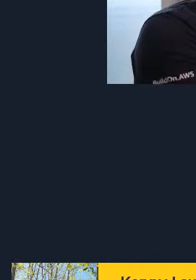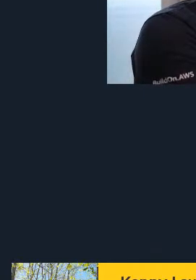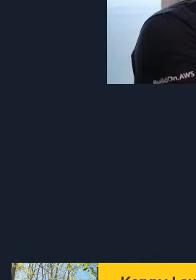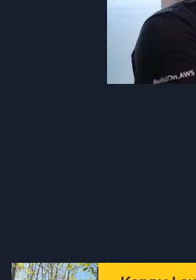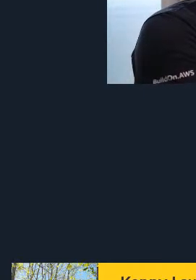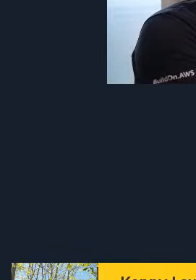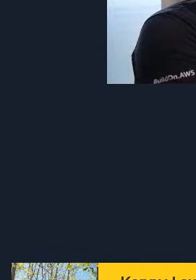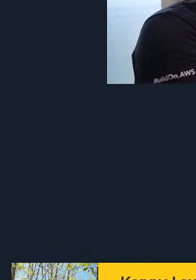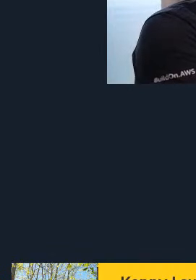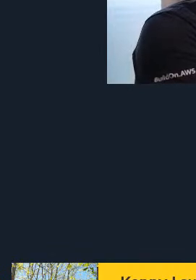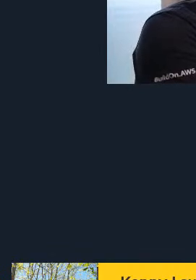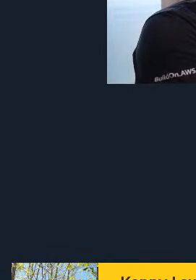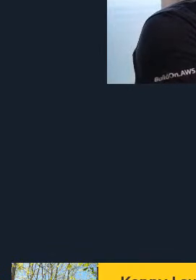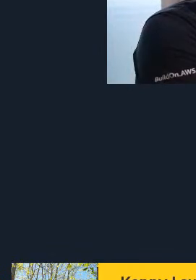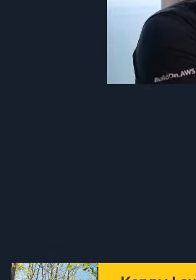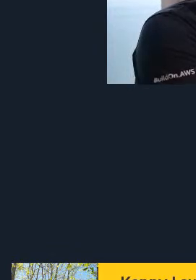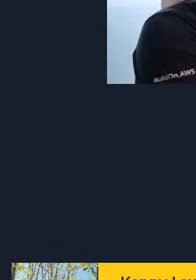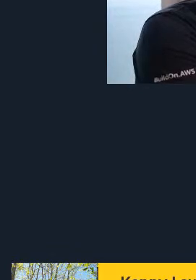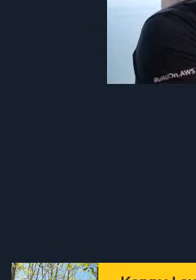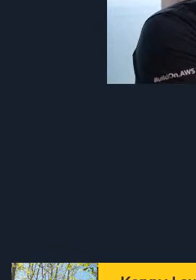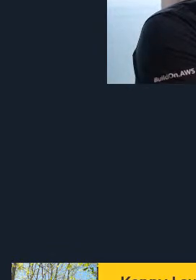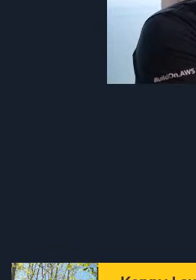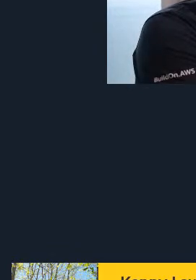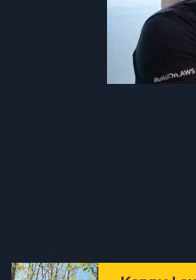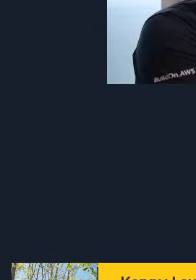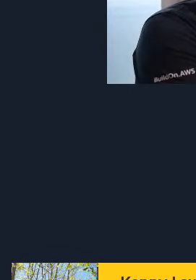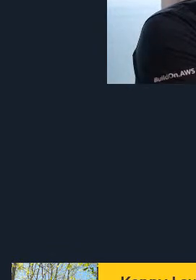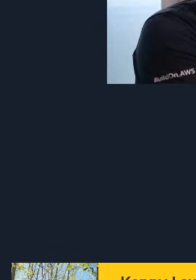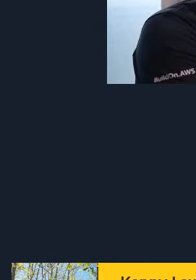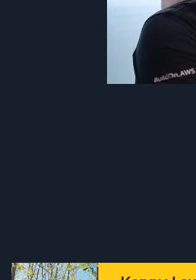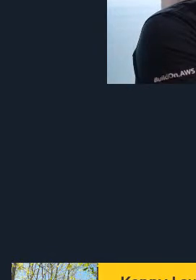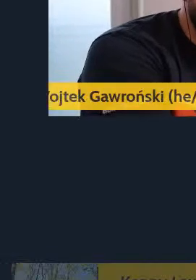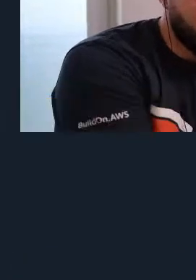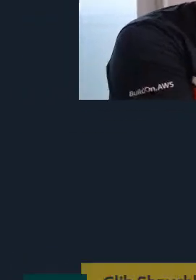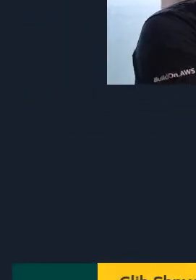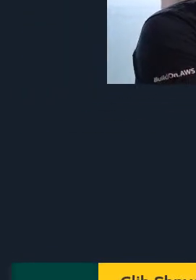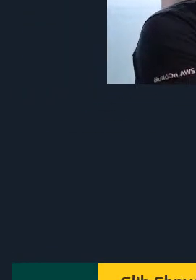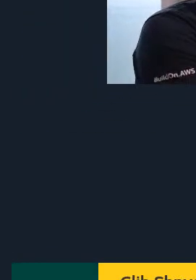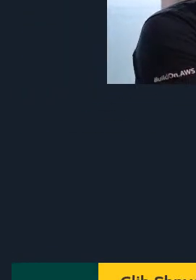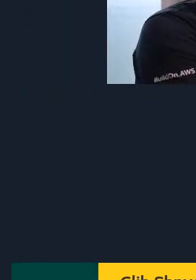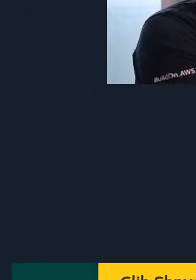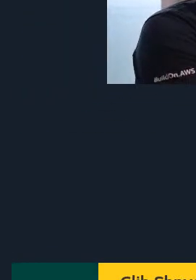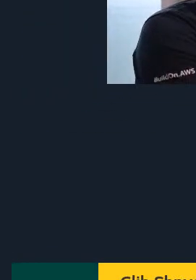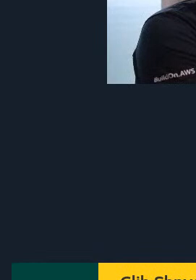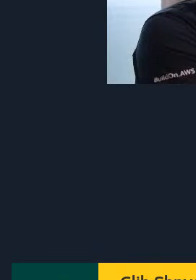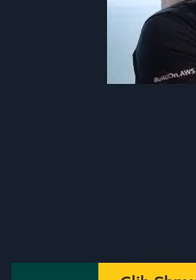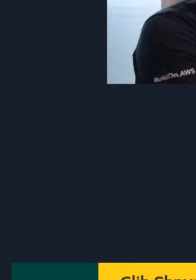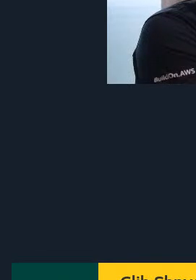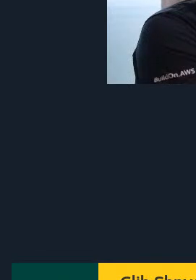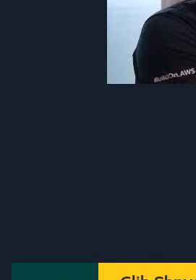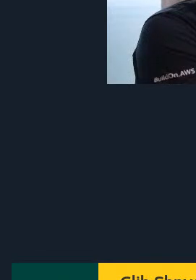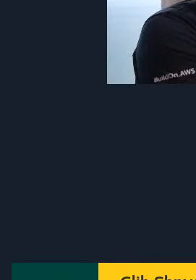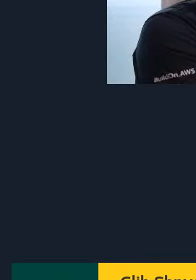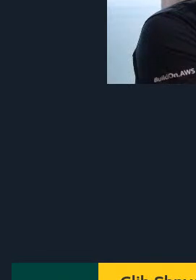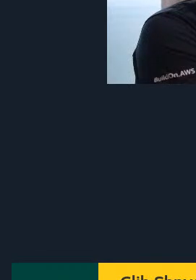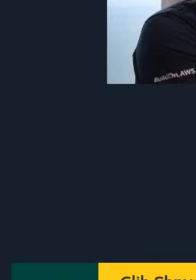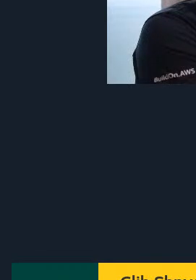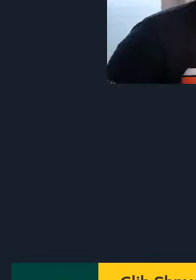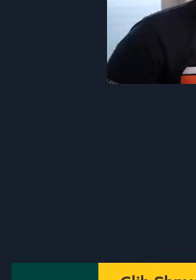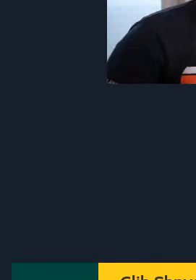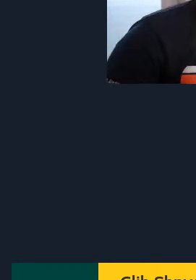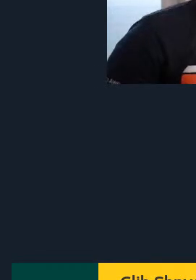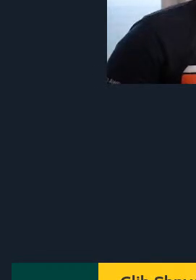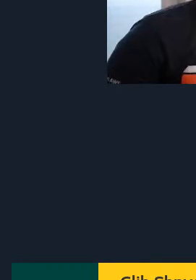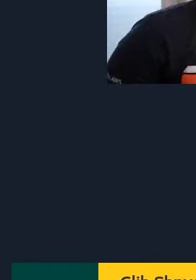right. That's correct one. Yes, and that was the fastest one. And also Glib provided the answer for developer